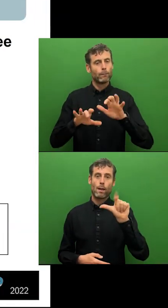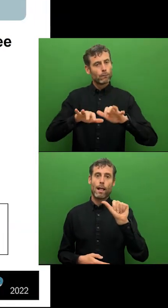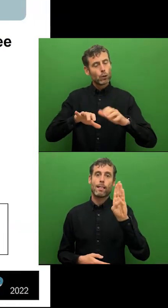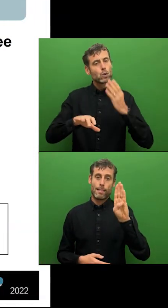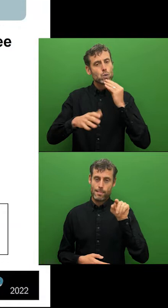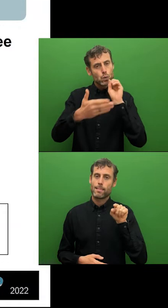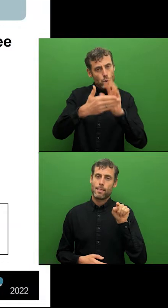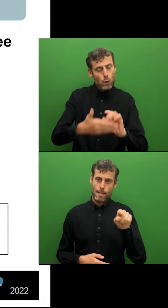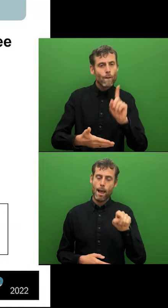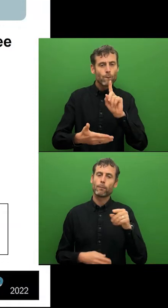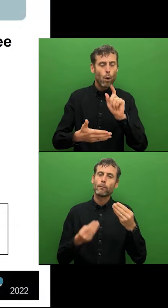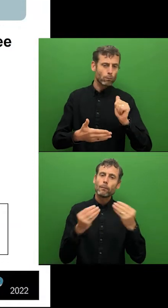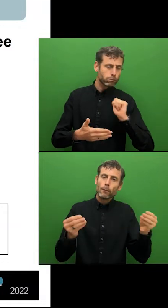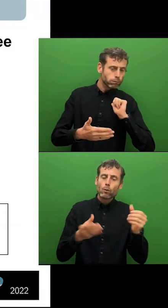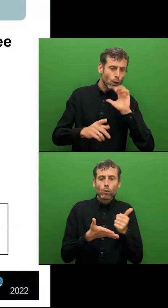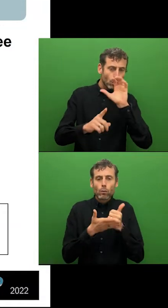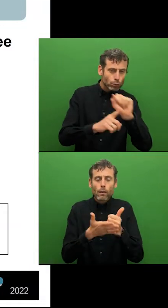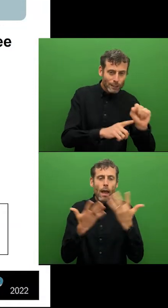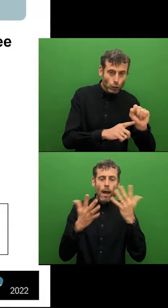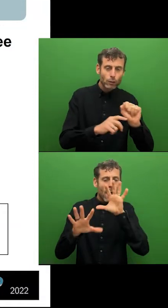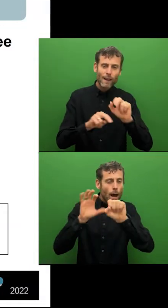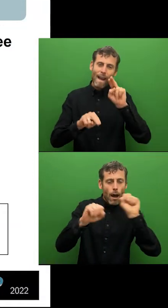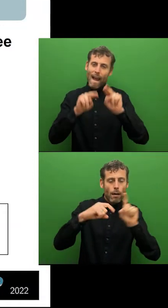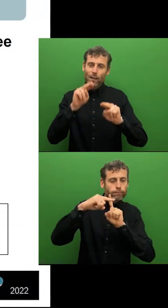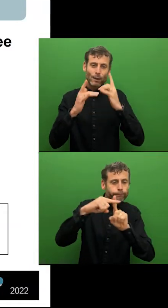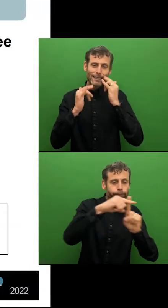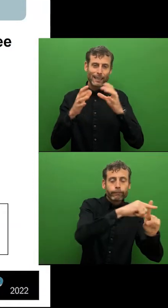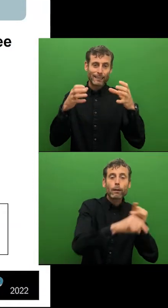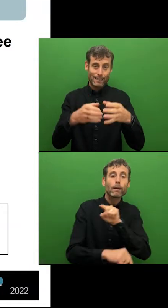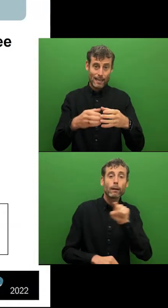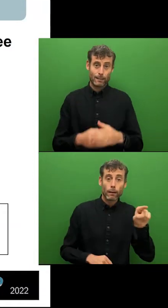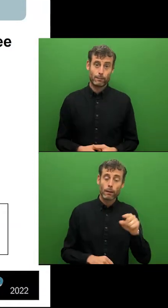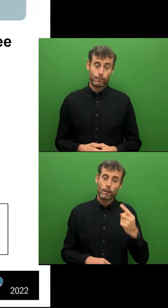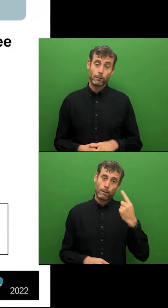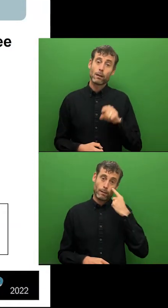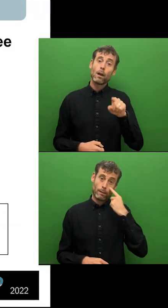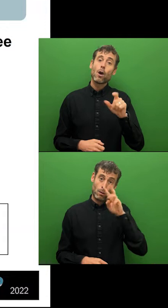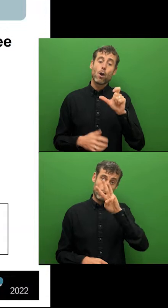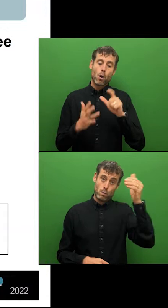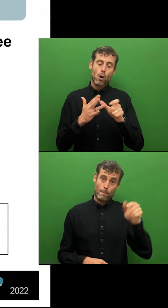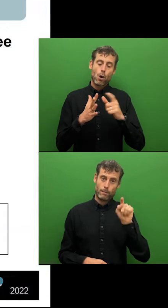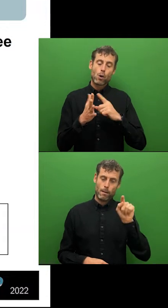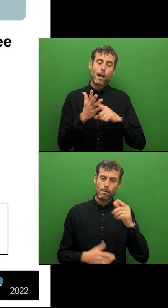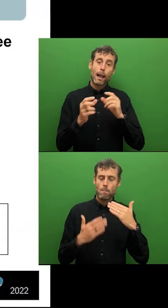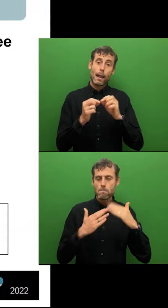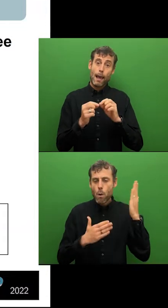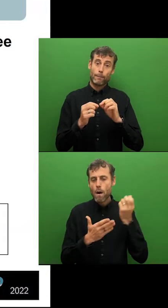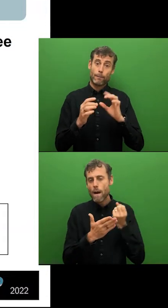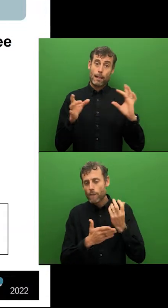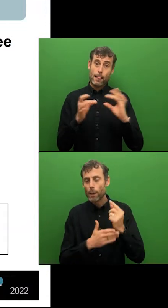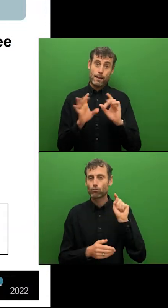submit predictions on the development and test sets, and you can find a link to the CodaLab platform on the SLRTP